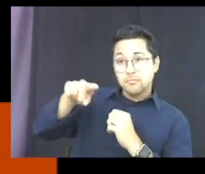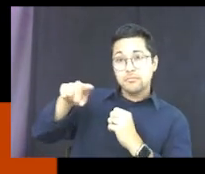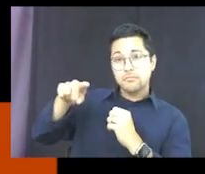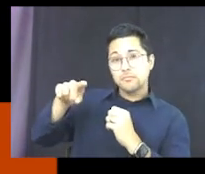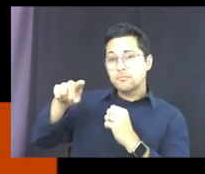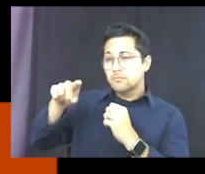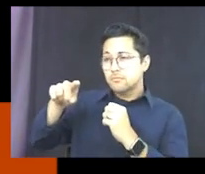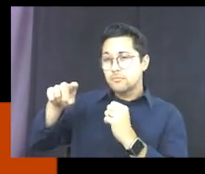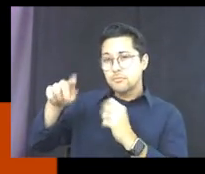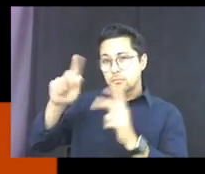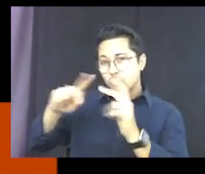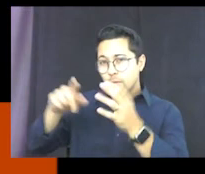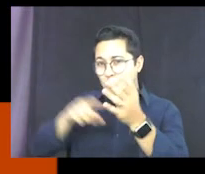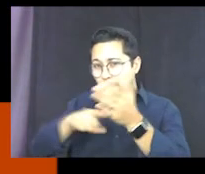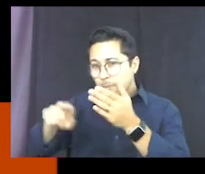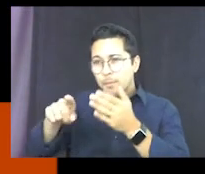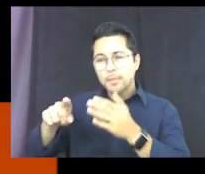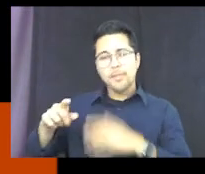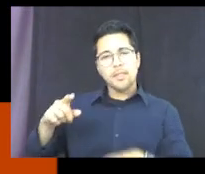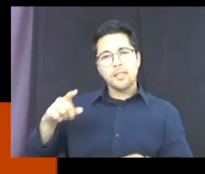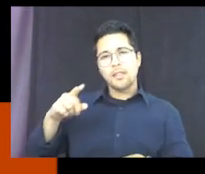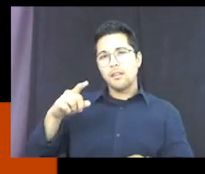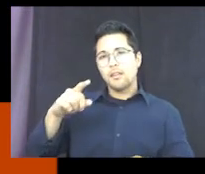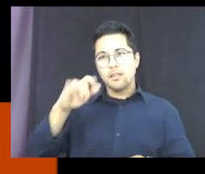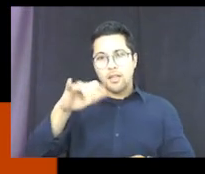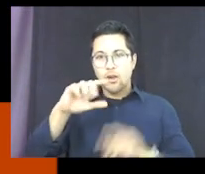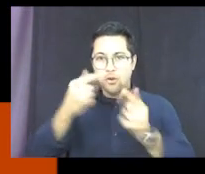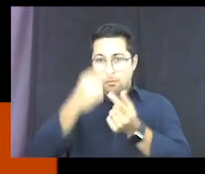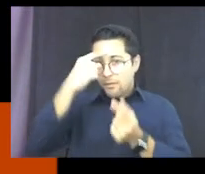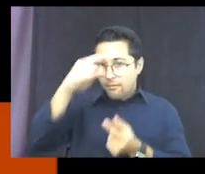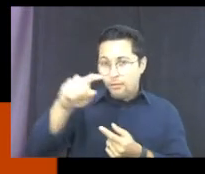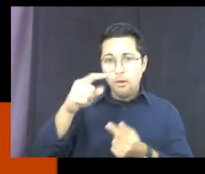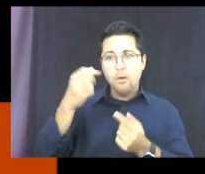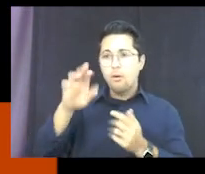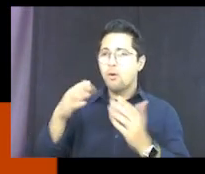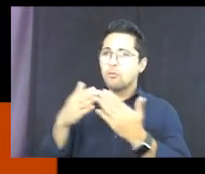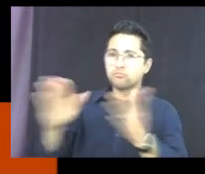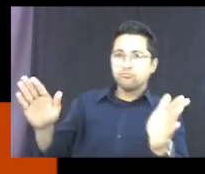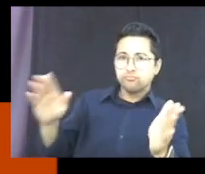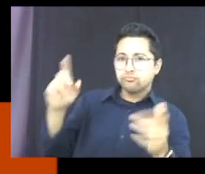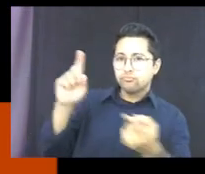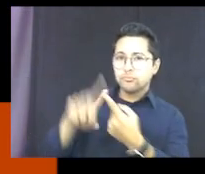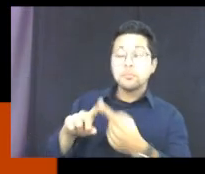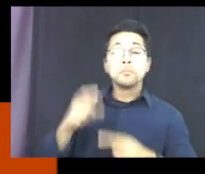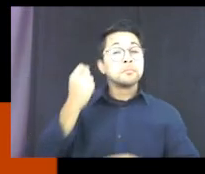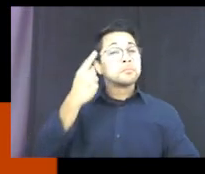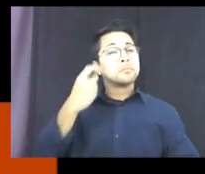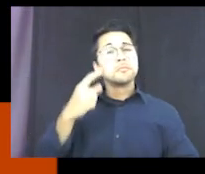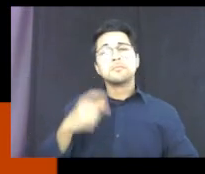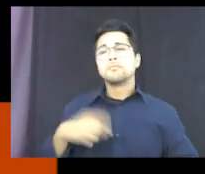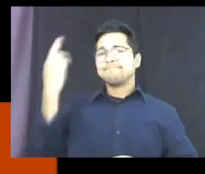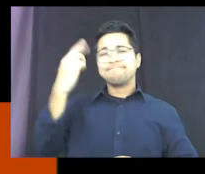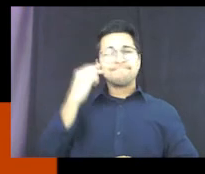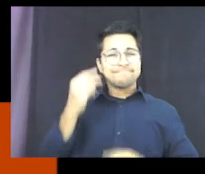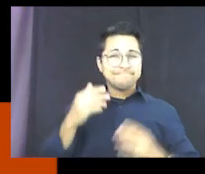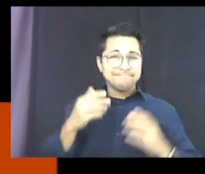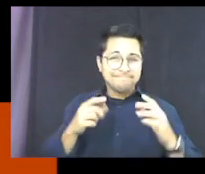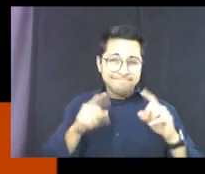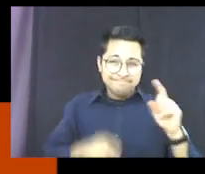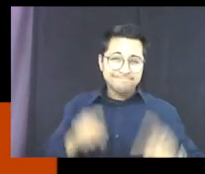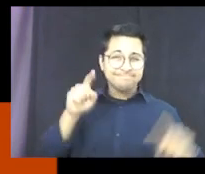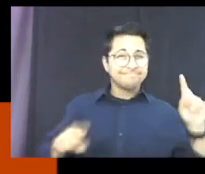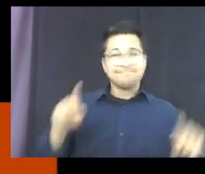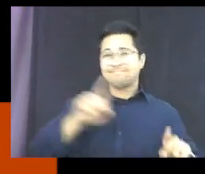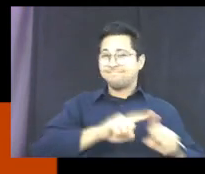the subtype that the group is for and or open to. However, due to the wide variety of